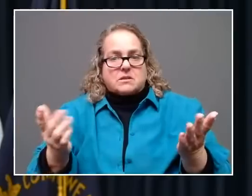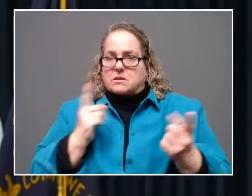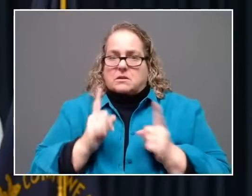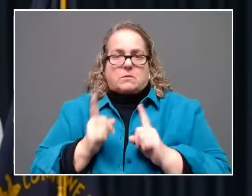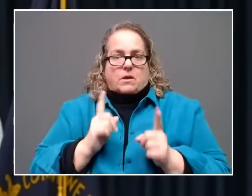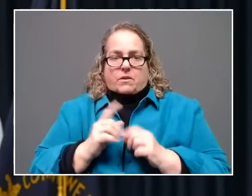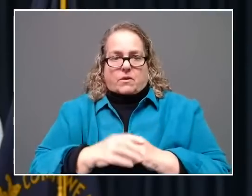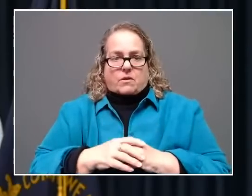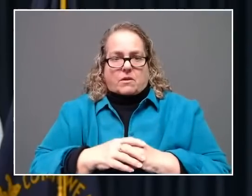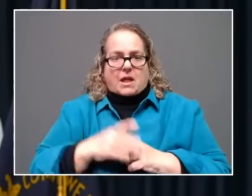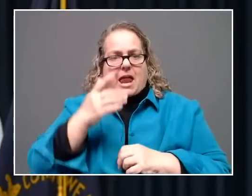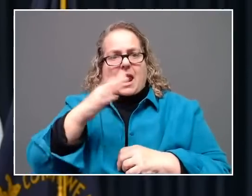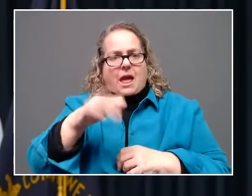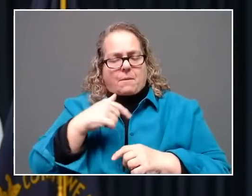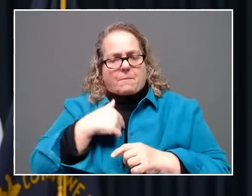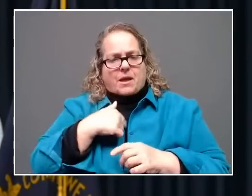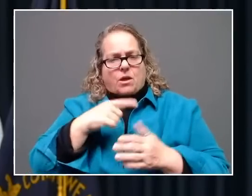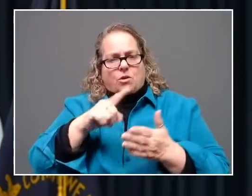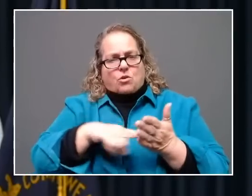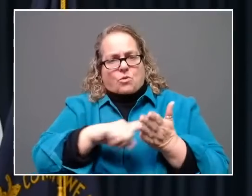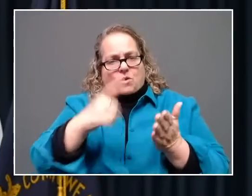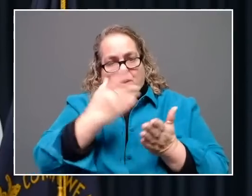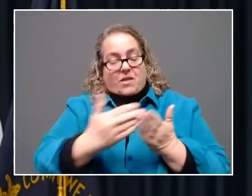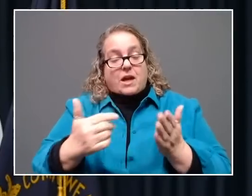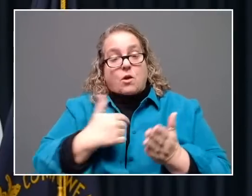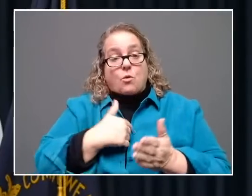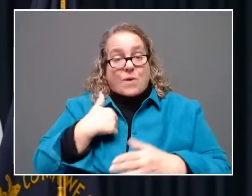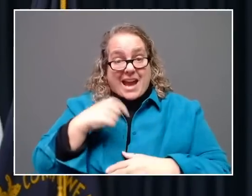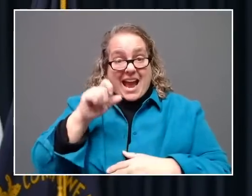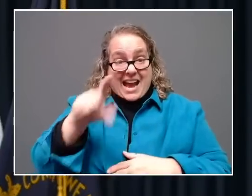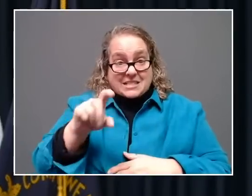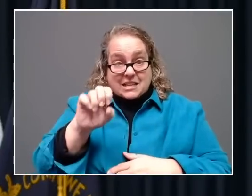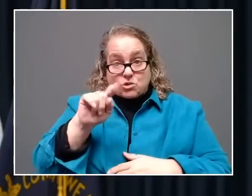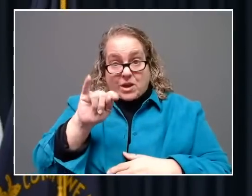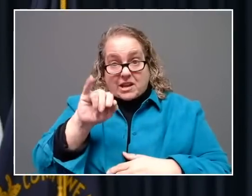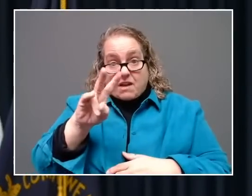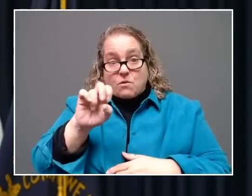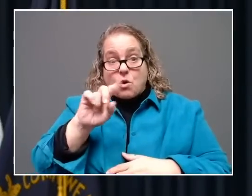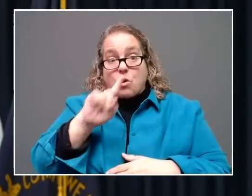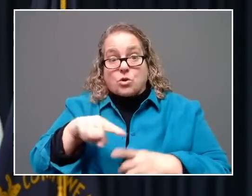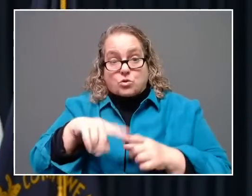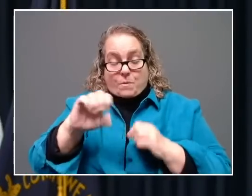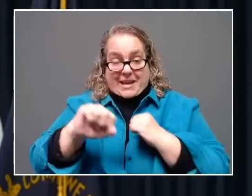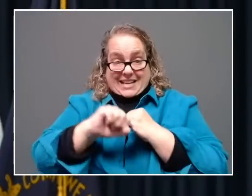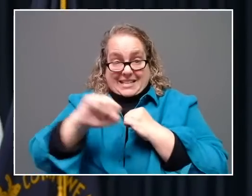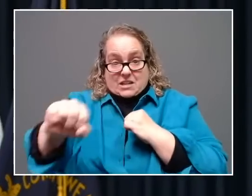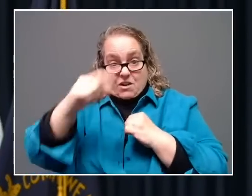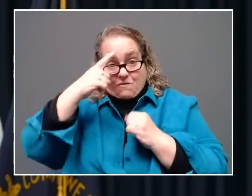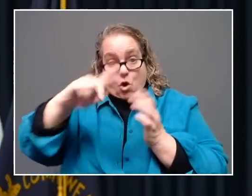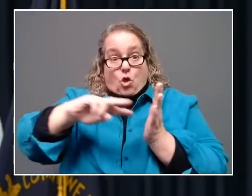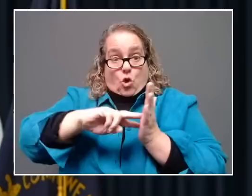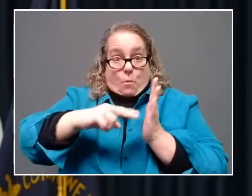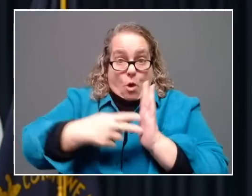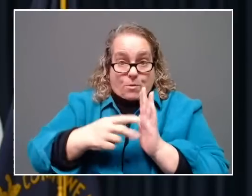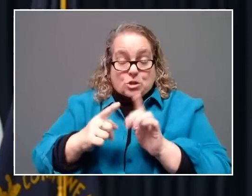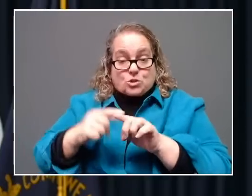read from that statement. We asked the executive order to be extended for the purpose of getting federal funds through the end of the